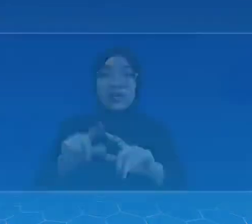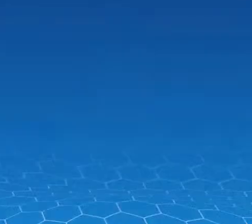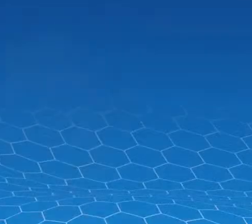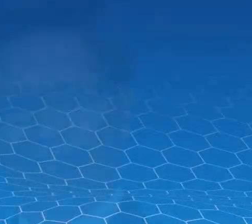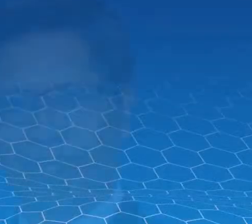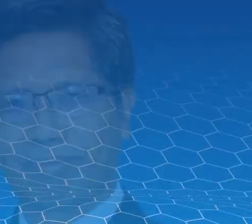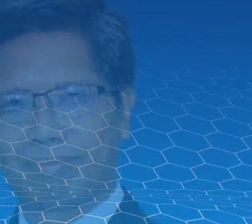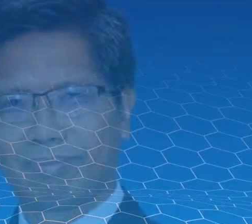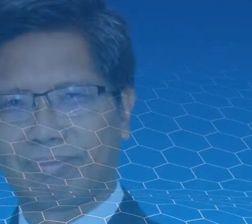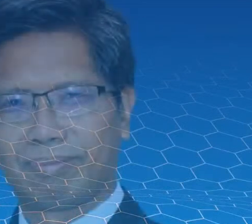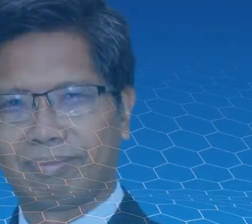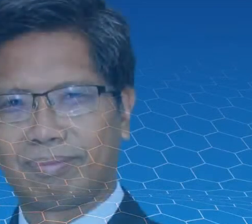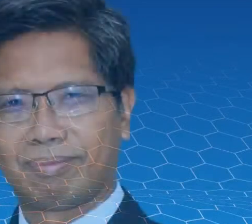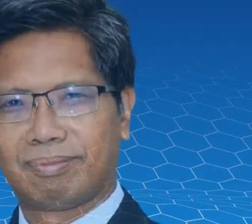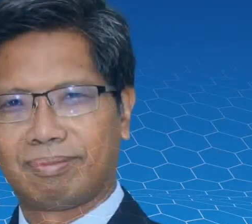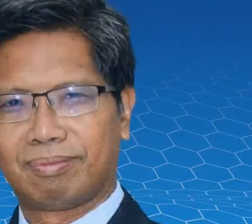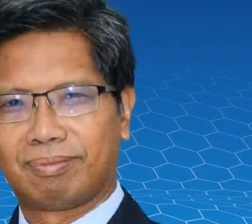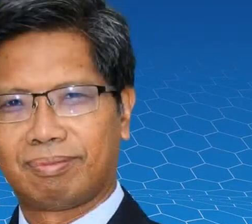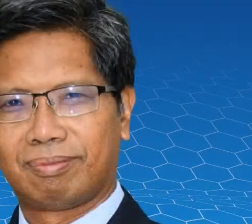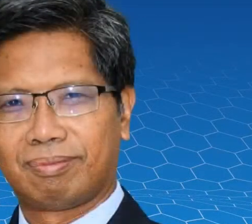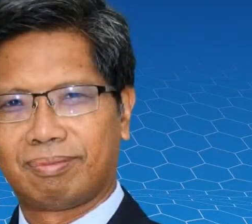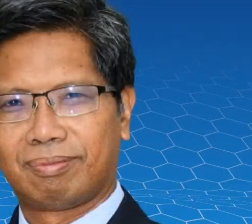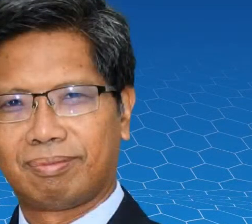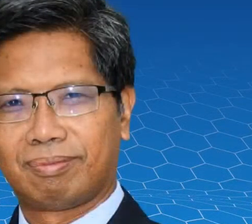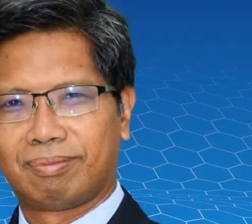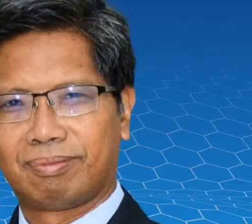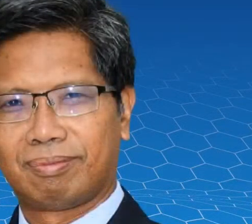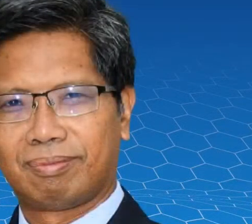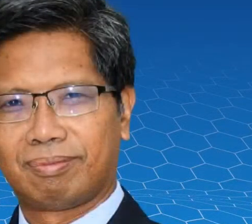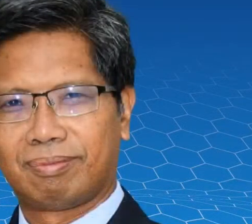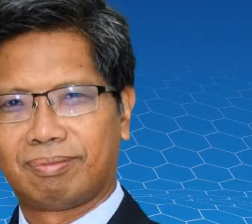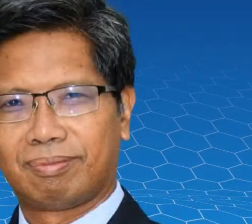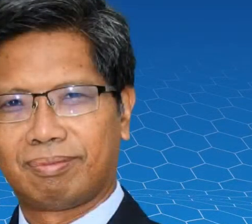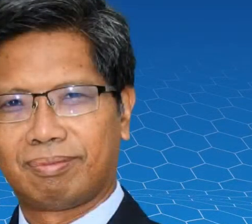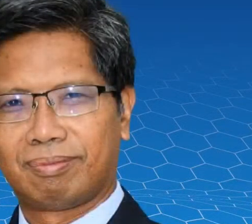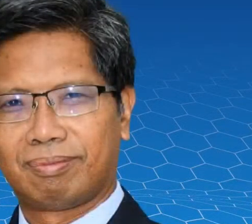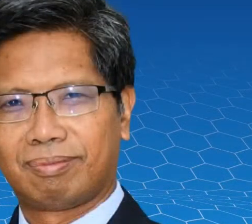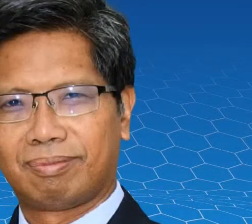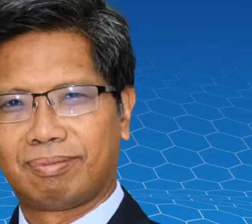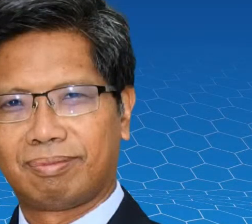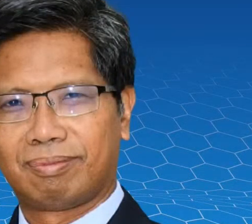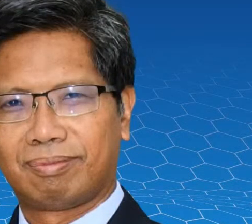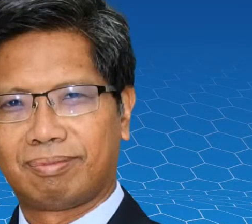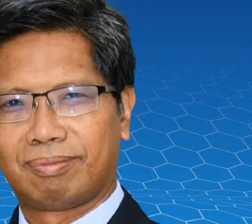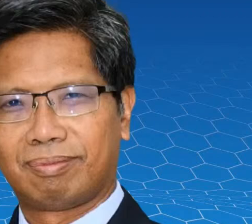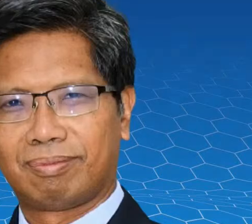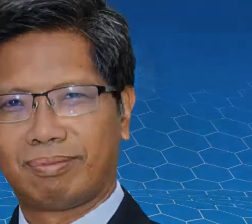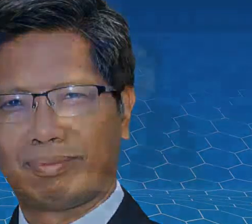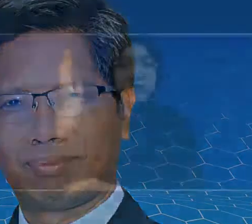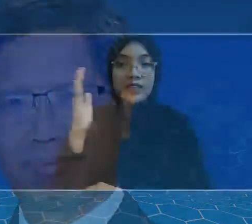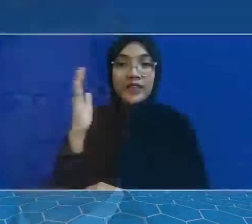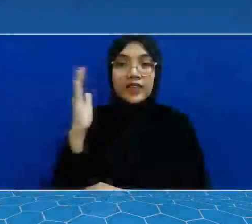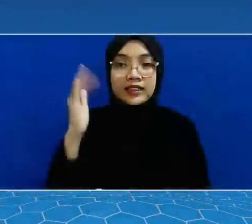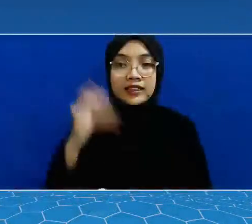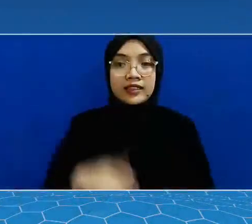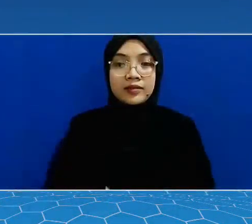So Professor, if you have the presentation, can you please go ahead. Thank you.